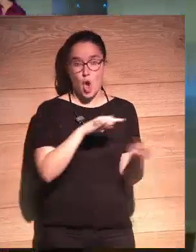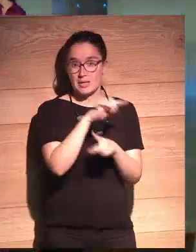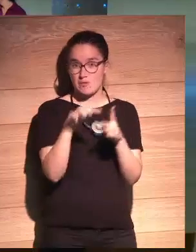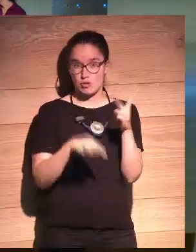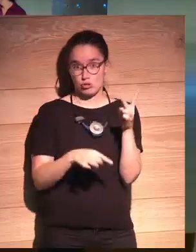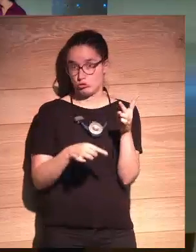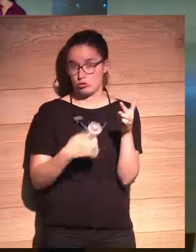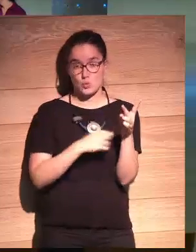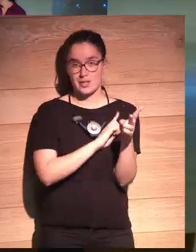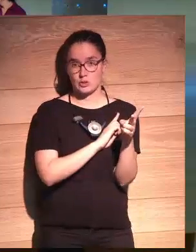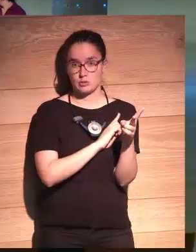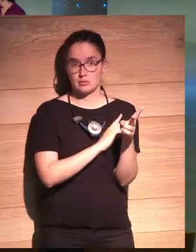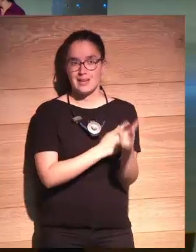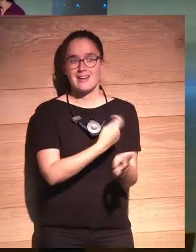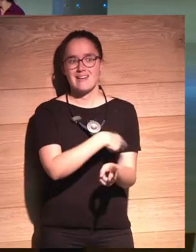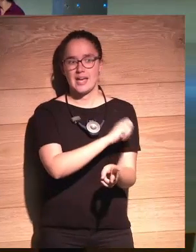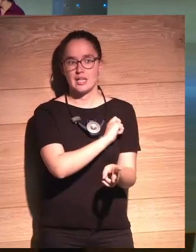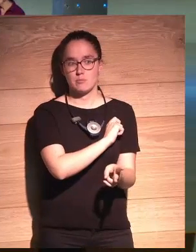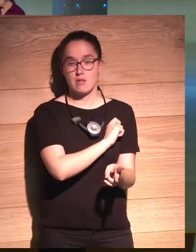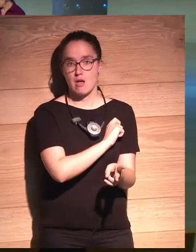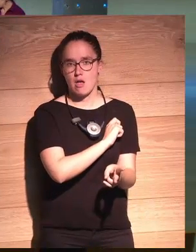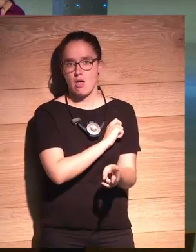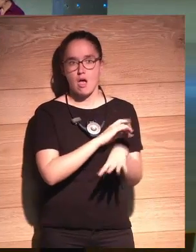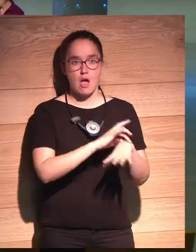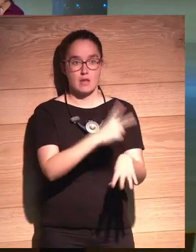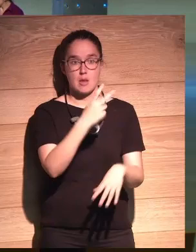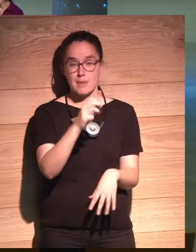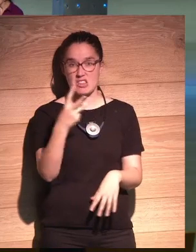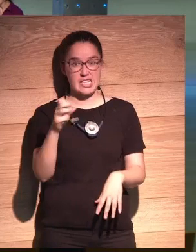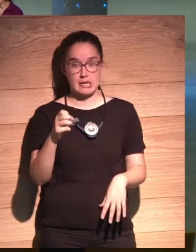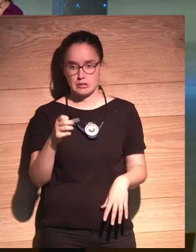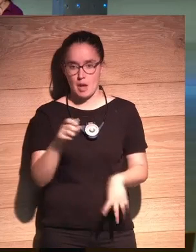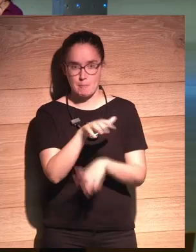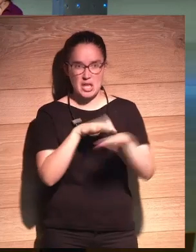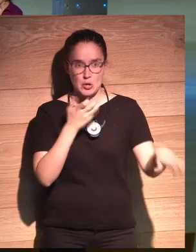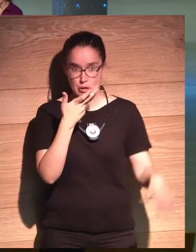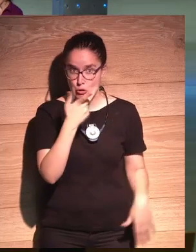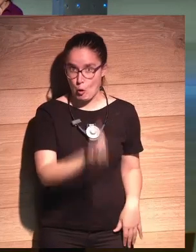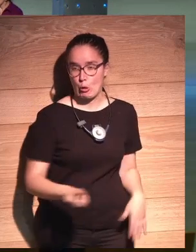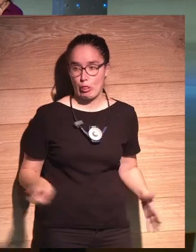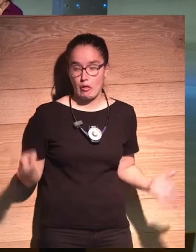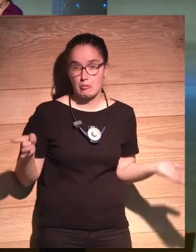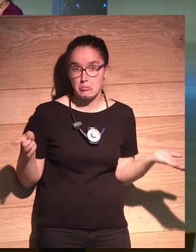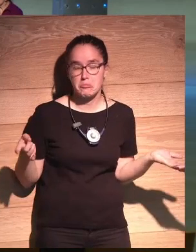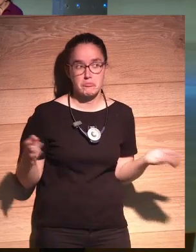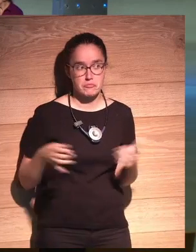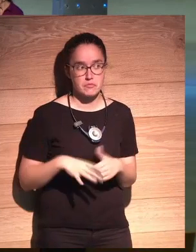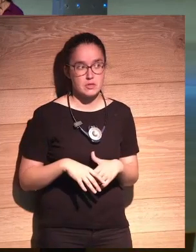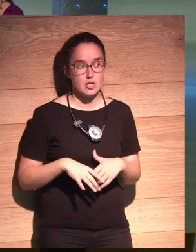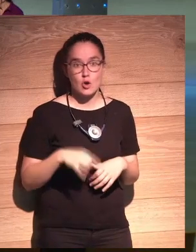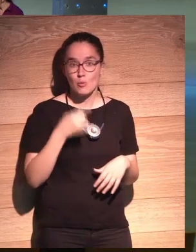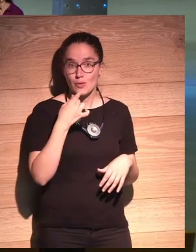more sustainable. These are the objectives that we've established. In Spain, there's a lack of knowledge